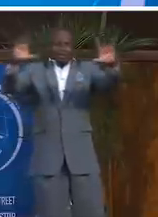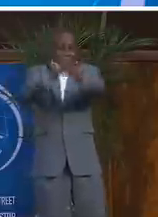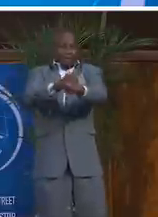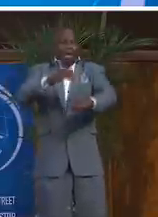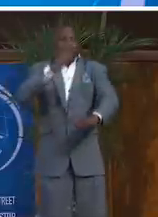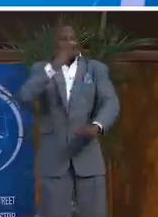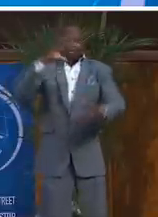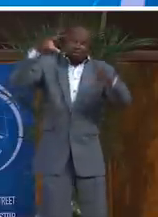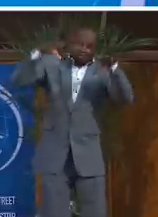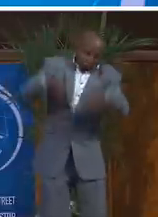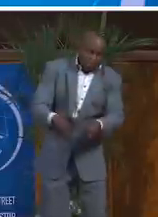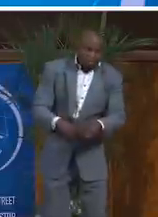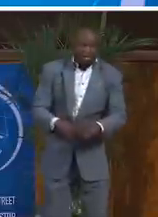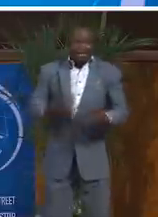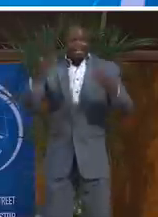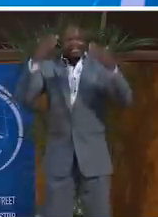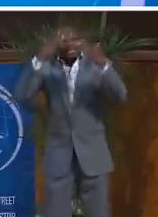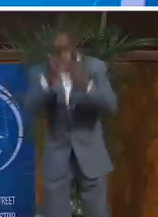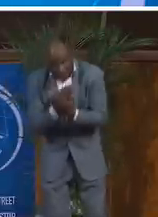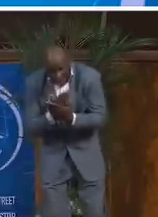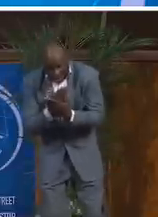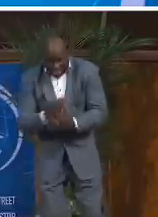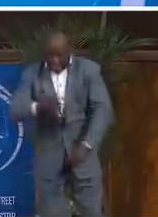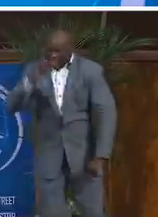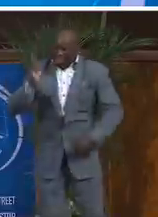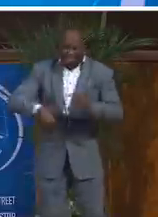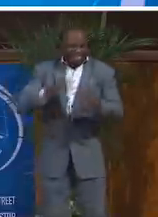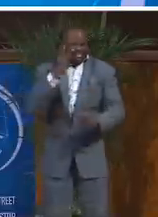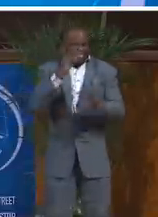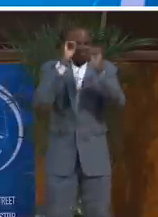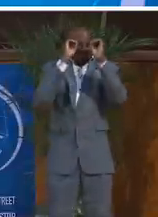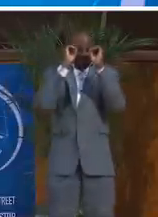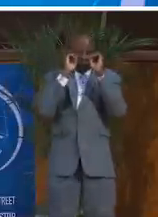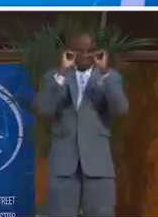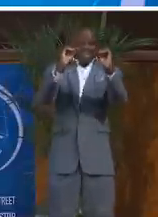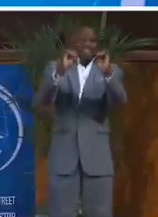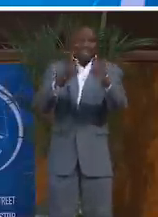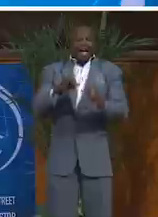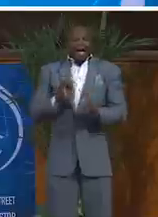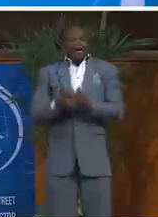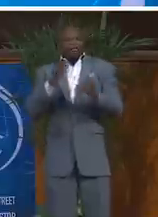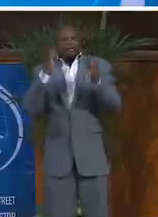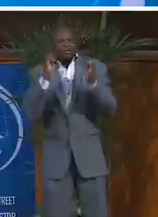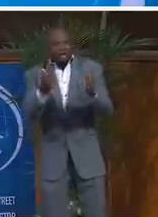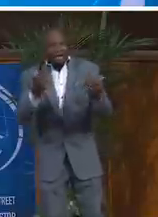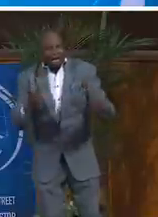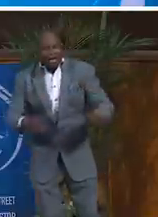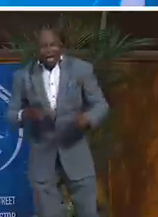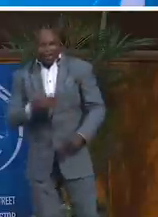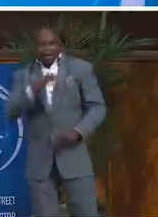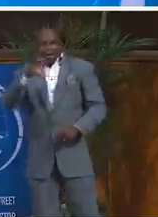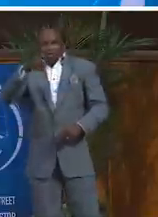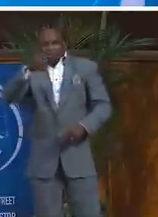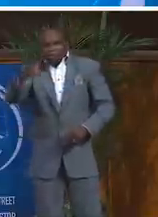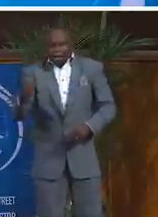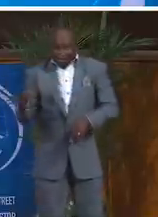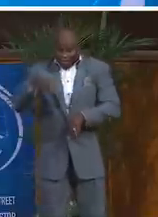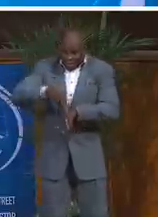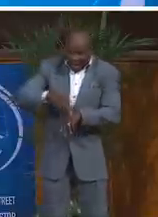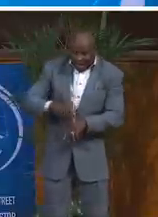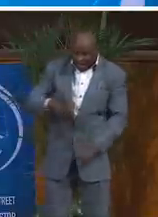lights went out. It was pitch black in the theater. And all of a sudden, I felt Cooper get out of his